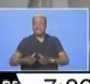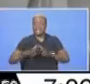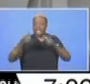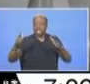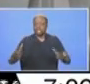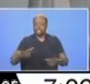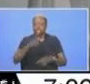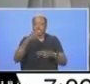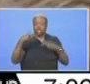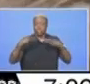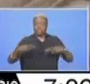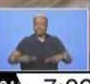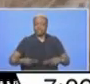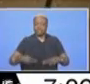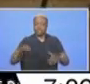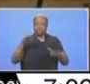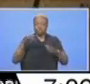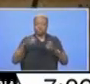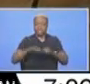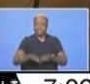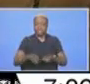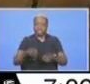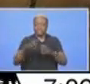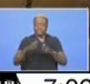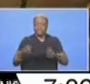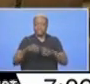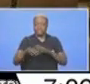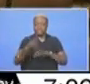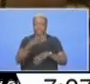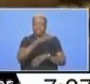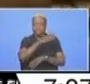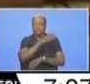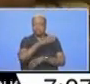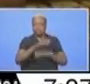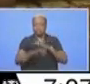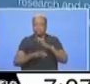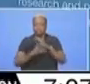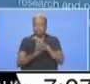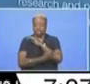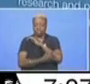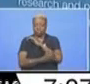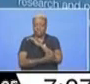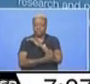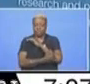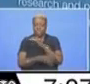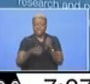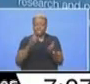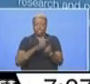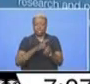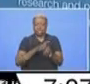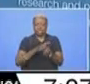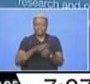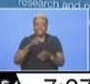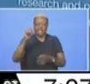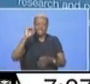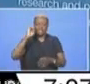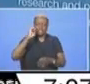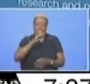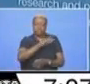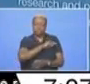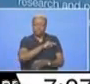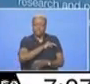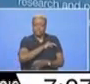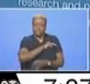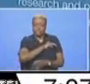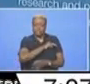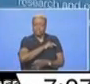the country. Officials from the Pan American Health Organization and World Health Organization's representative, Dr. Esther de Gorval,